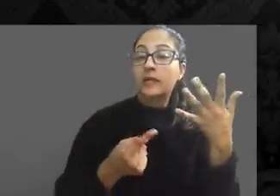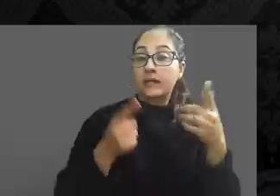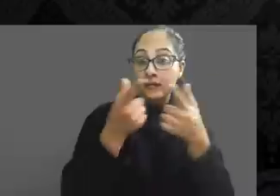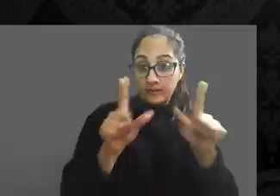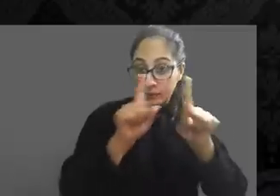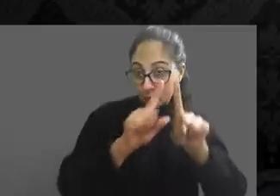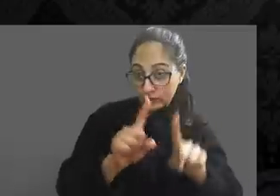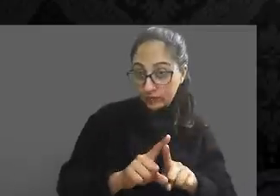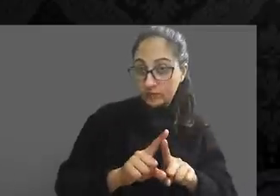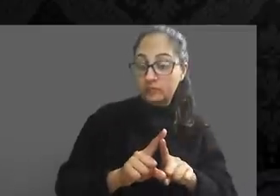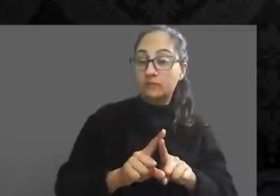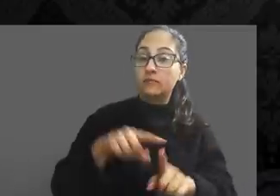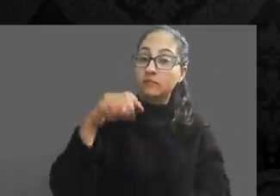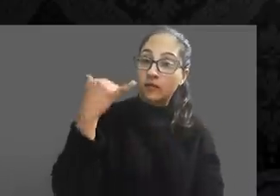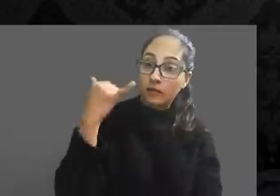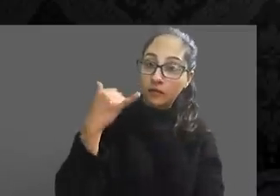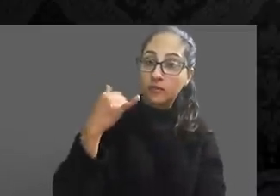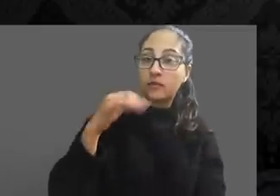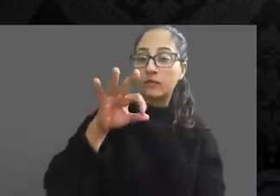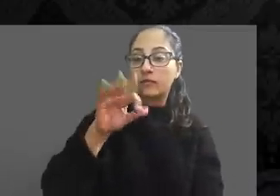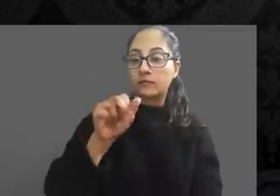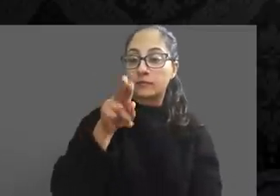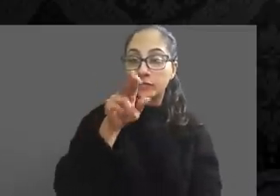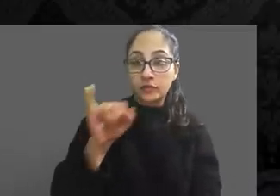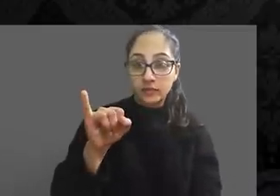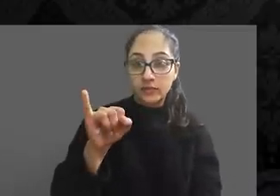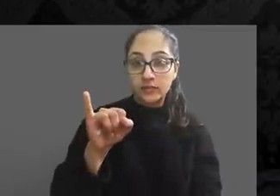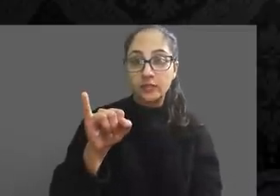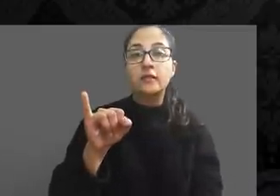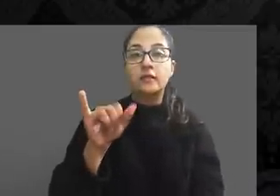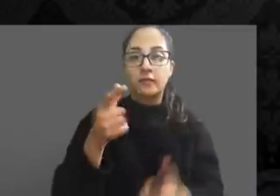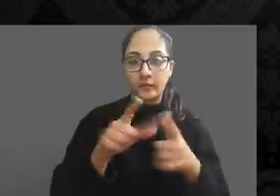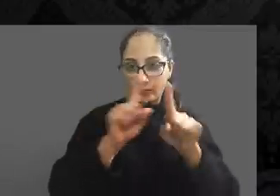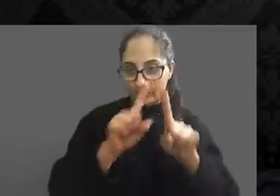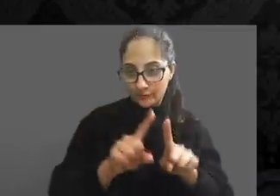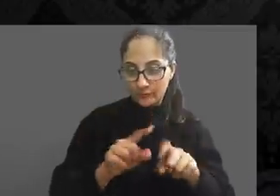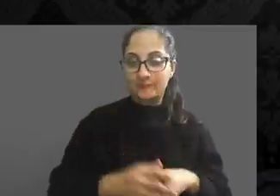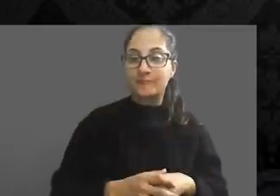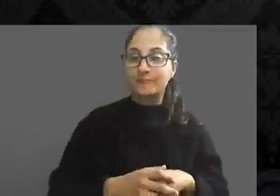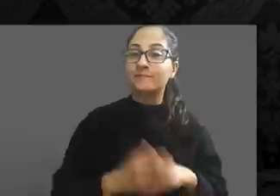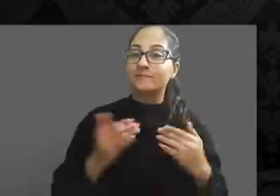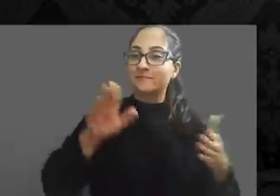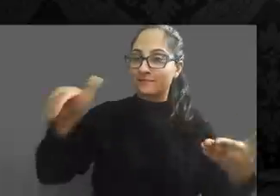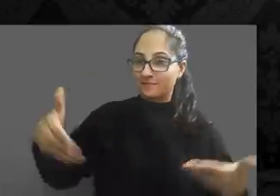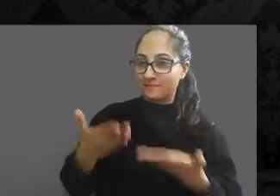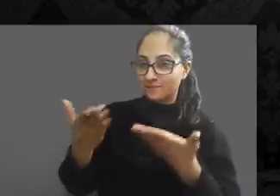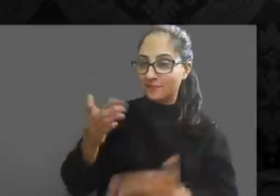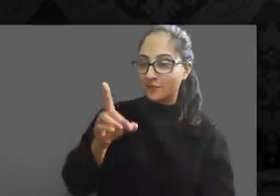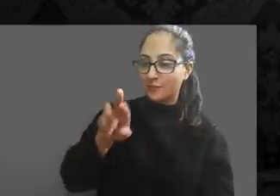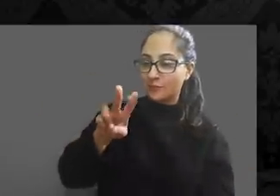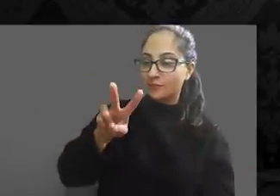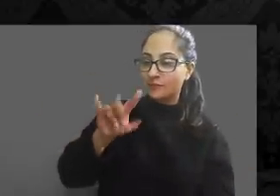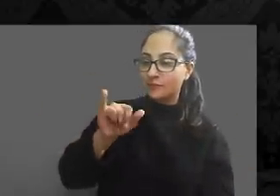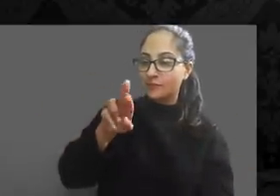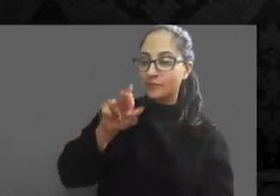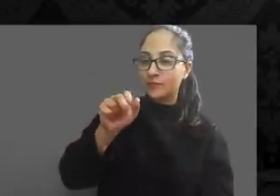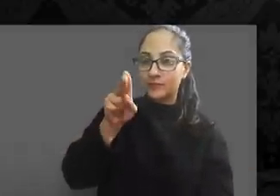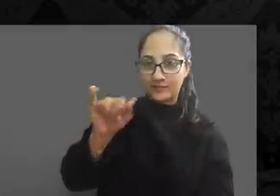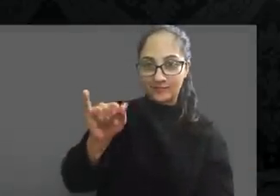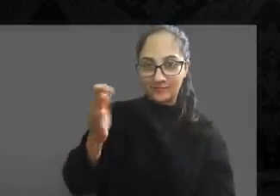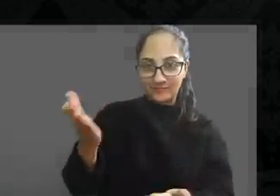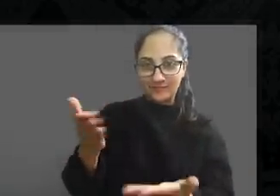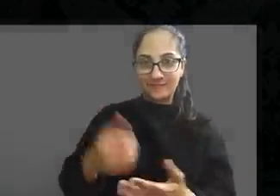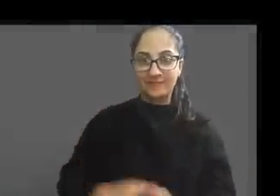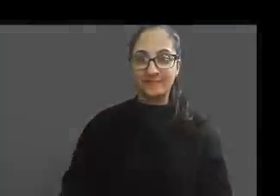in Arabic, Persian, and South Asian languages. And with that, please give a warm welcome to Dr. Virani.